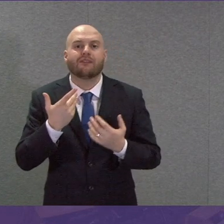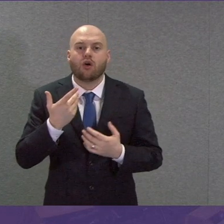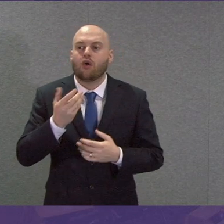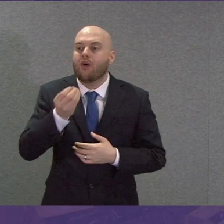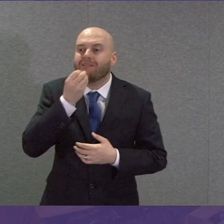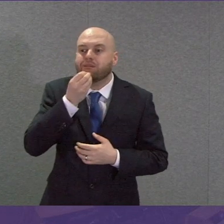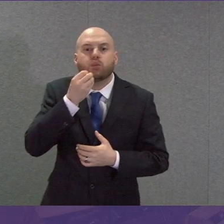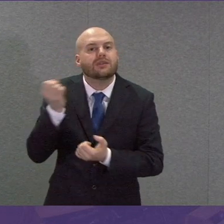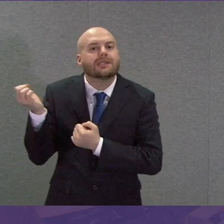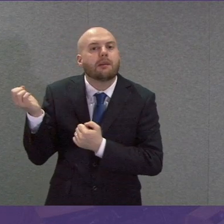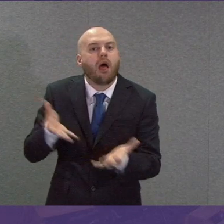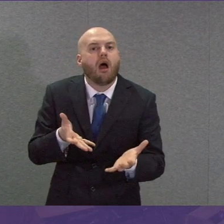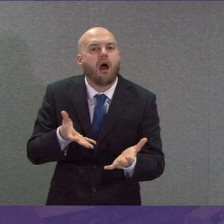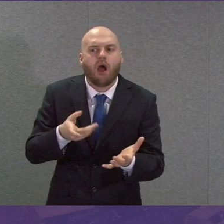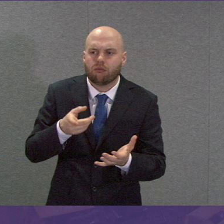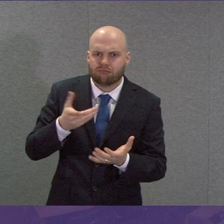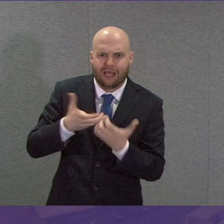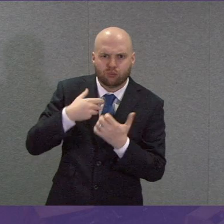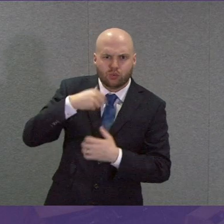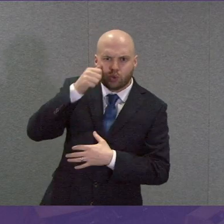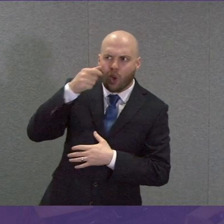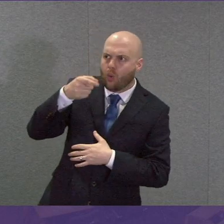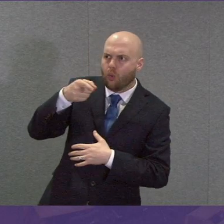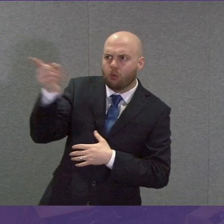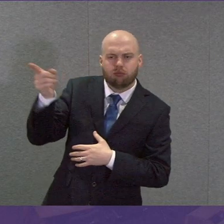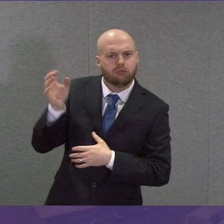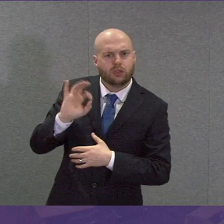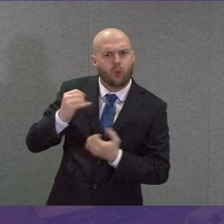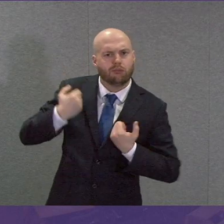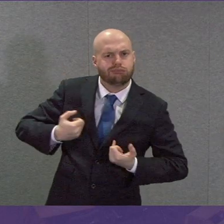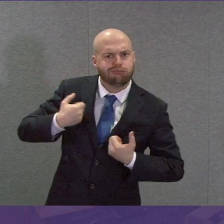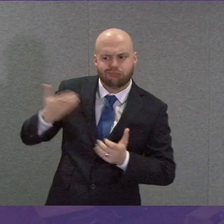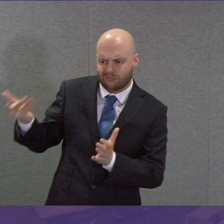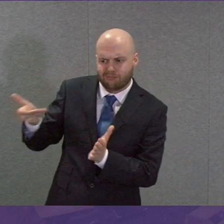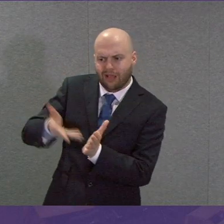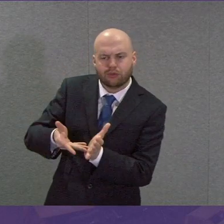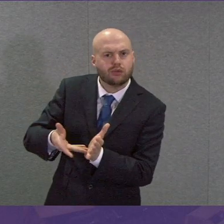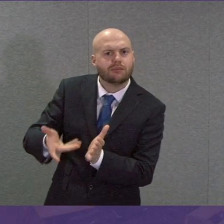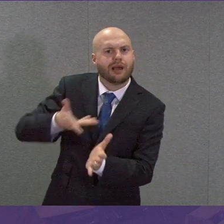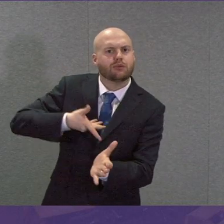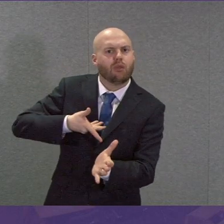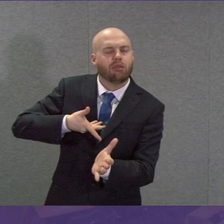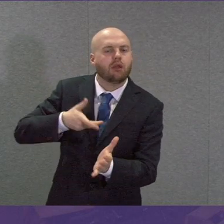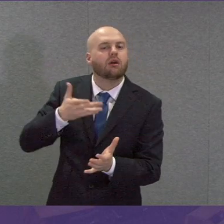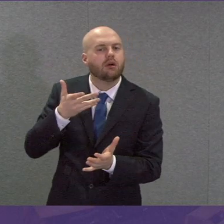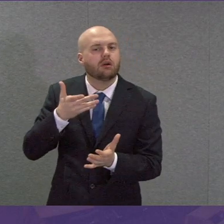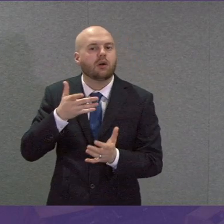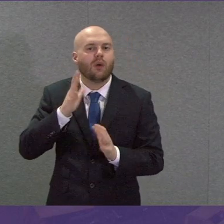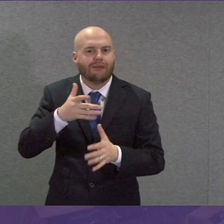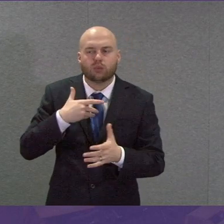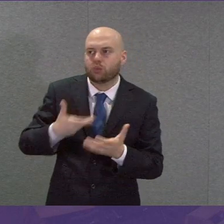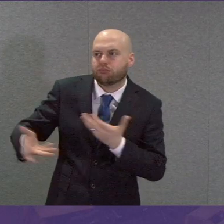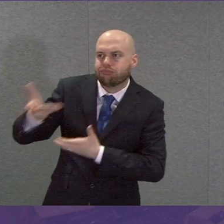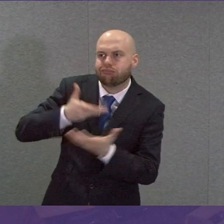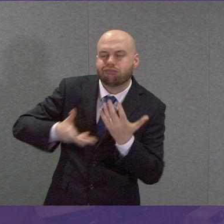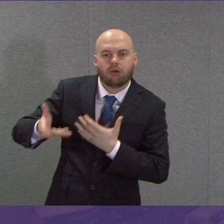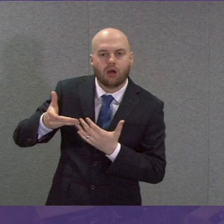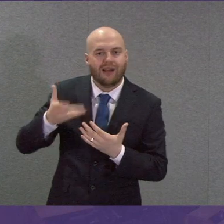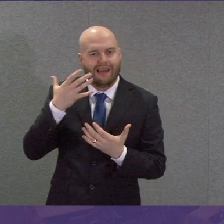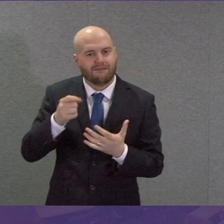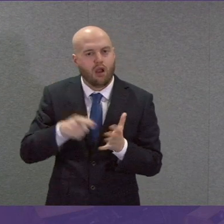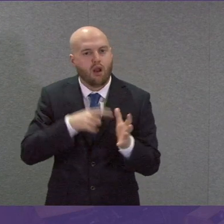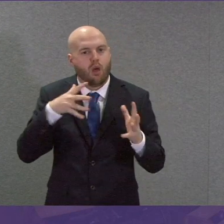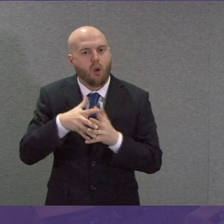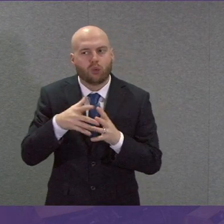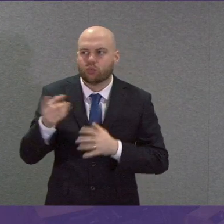chain, where a failure to comply with a request or to provide false or misleading information will attract a financial penalty. But of course, a